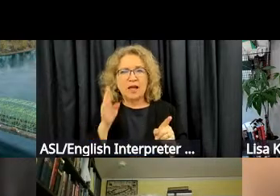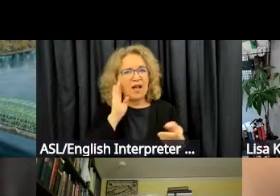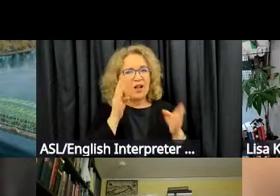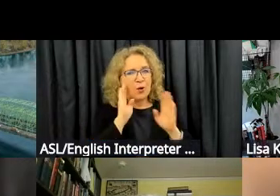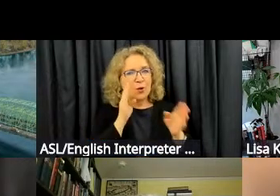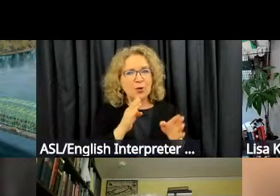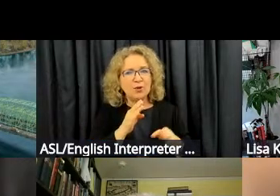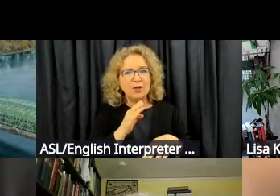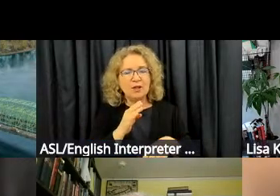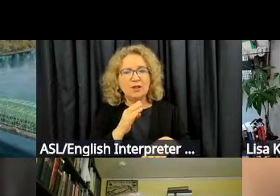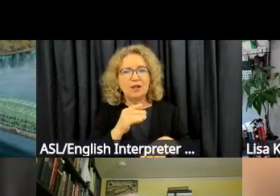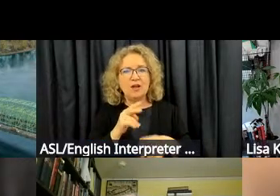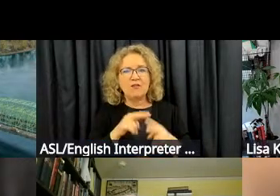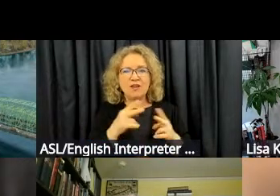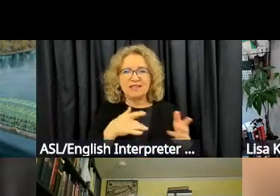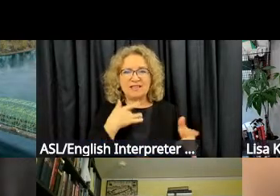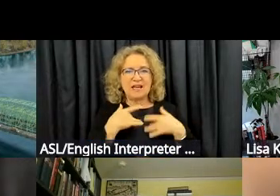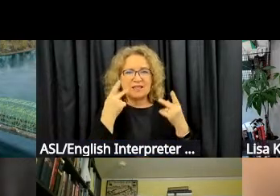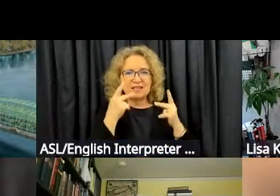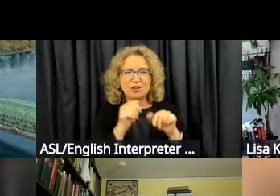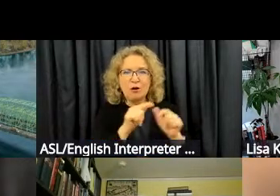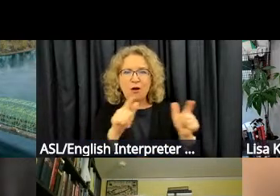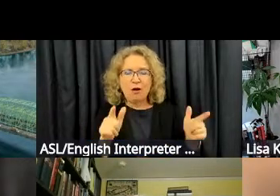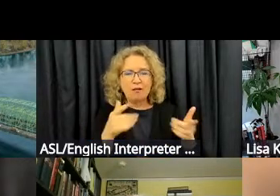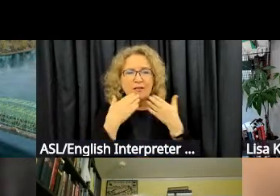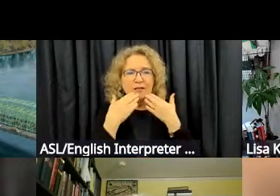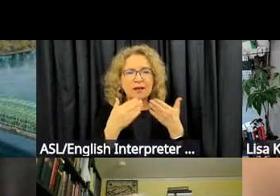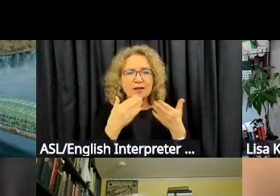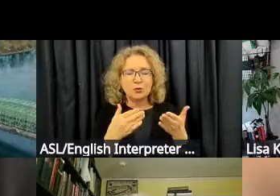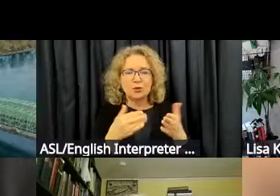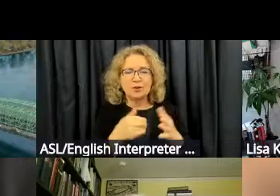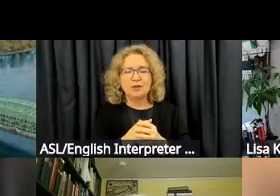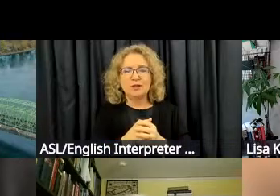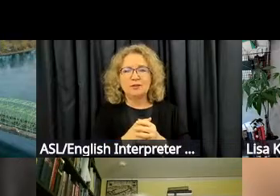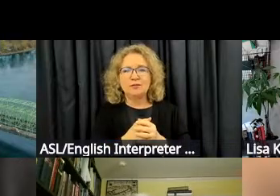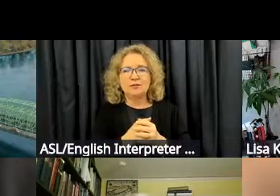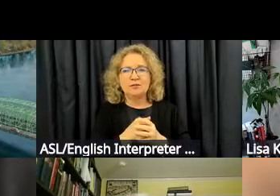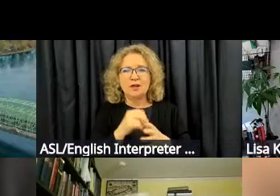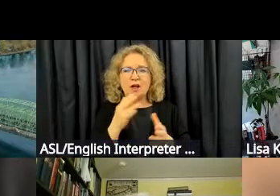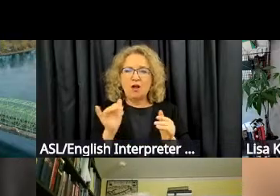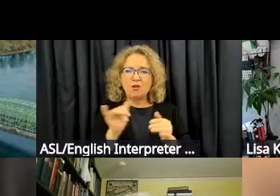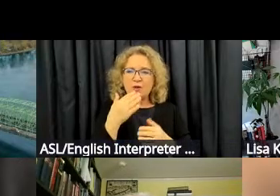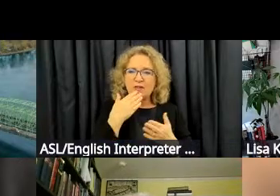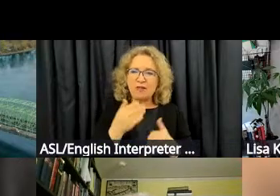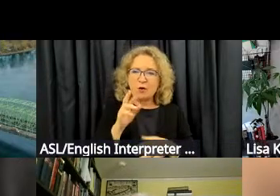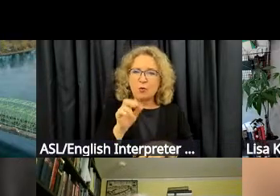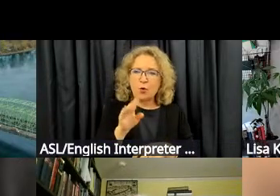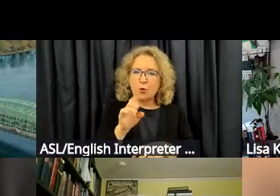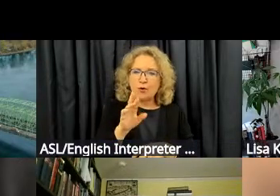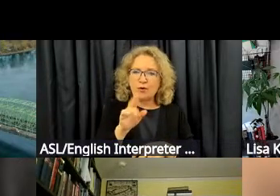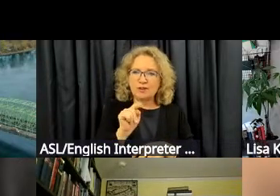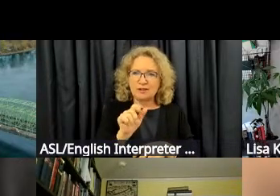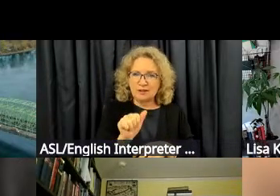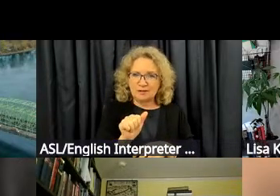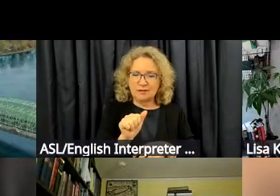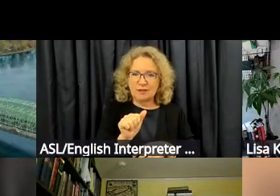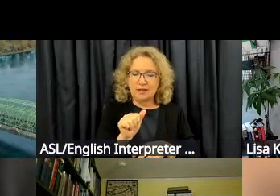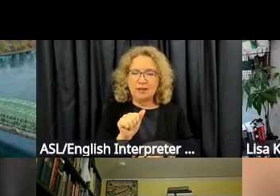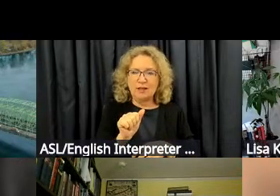Hello. Really excited to see you all. Thank you so much. And thank you, Roberta. Yes. I